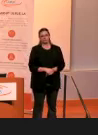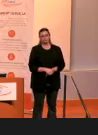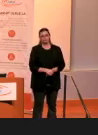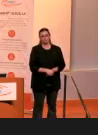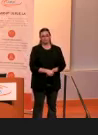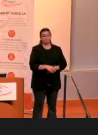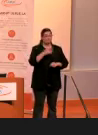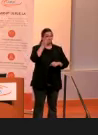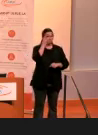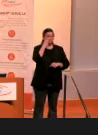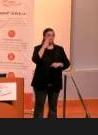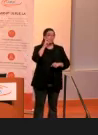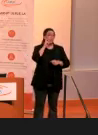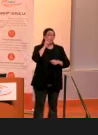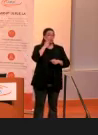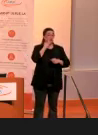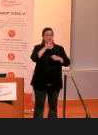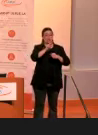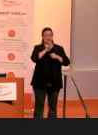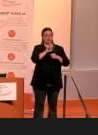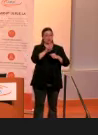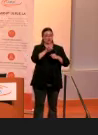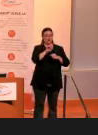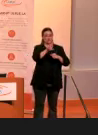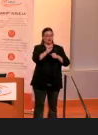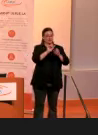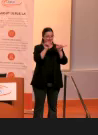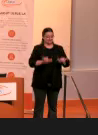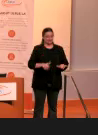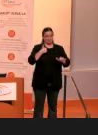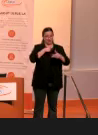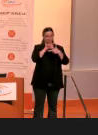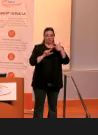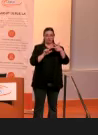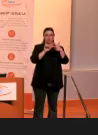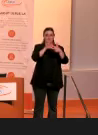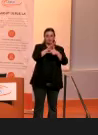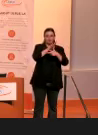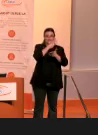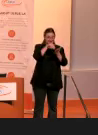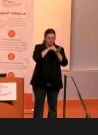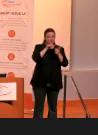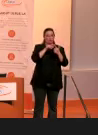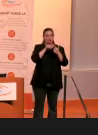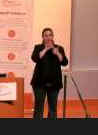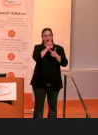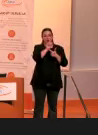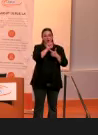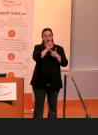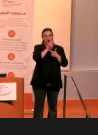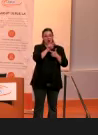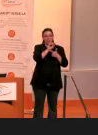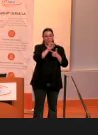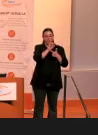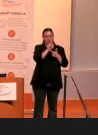system. There's the central nervous system, the peripheral nervous system, and the autonomic nervous system. And the